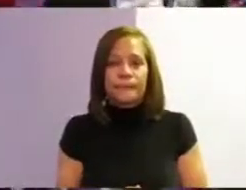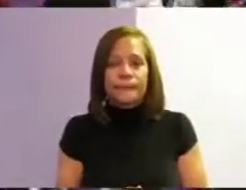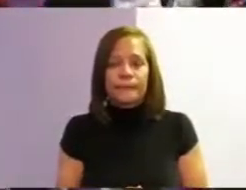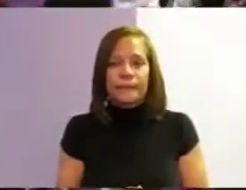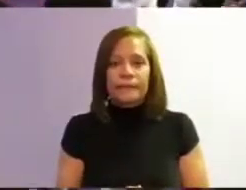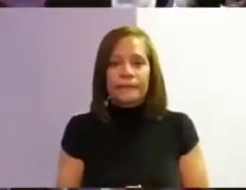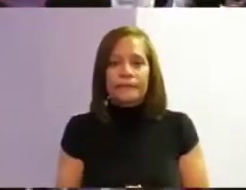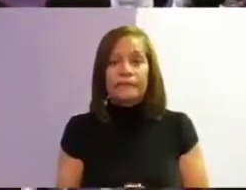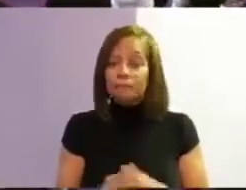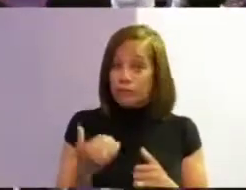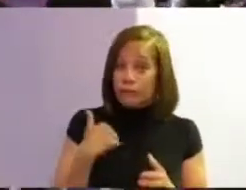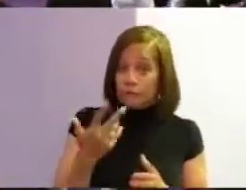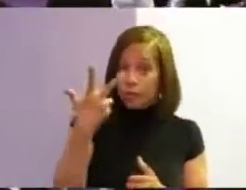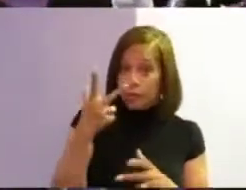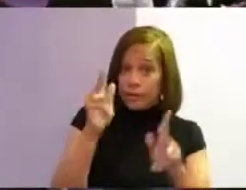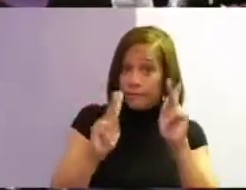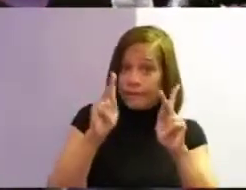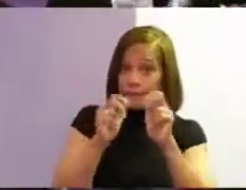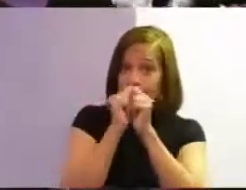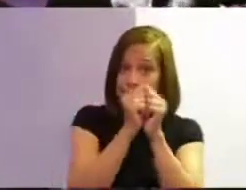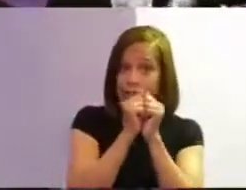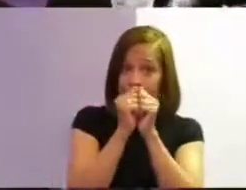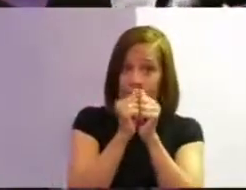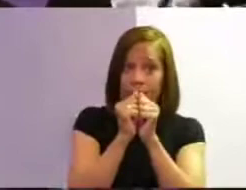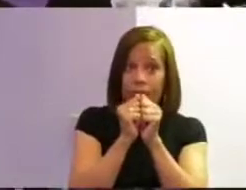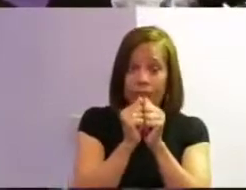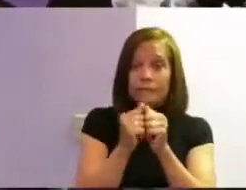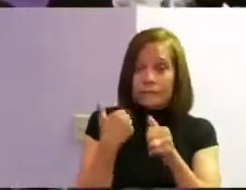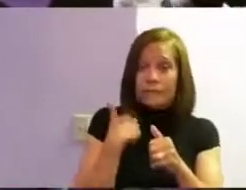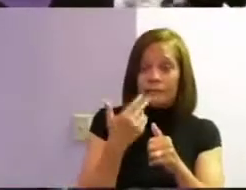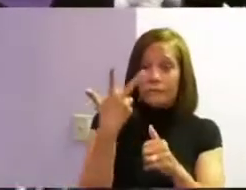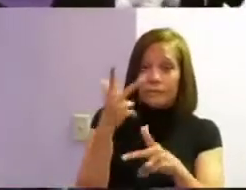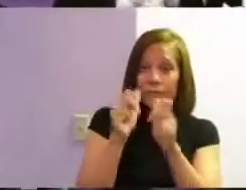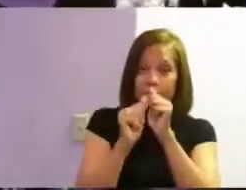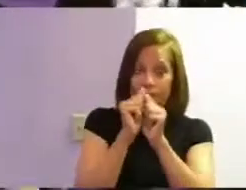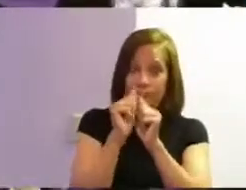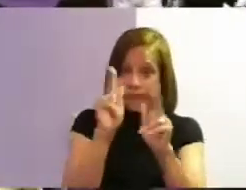You got your three people together? You got three people?